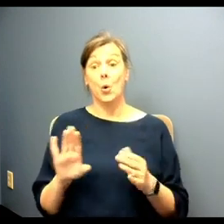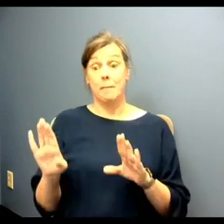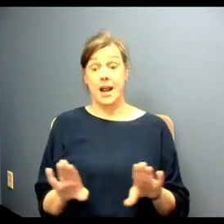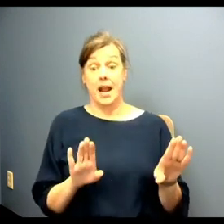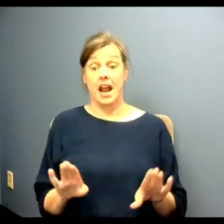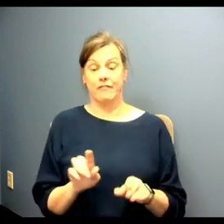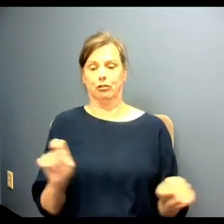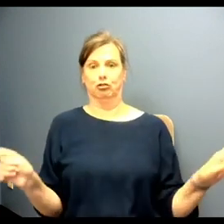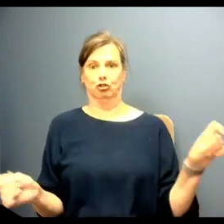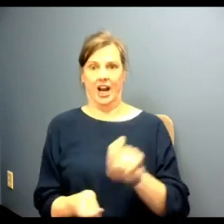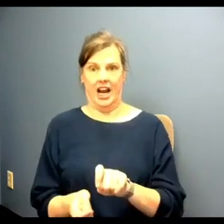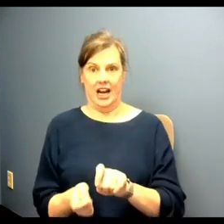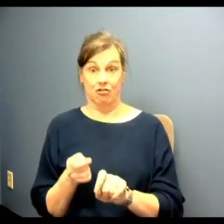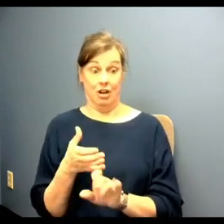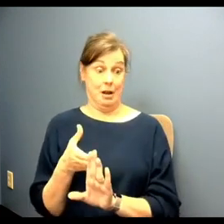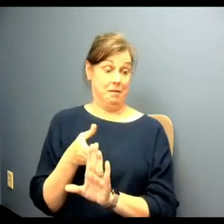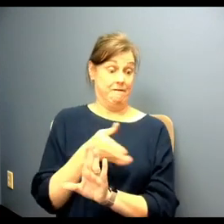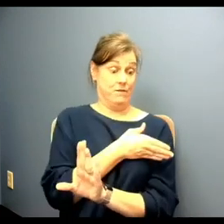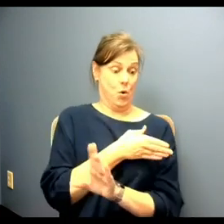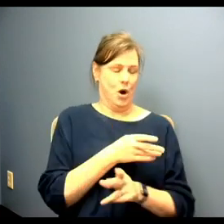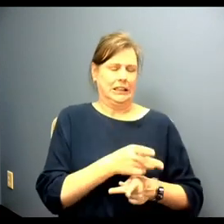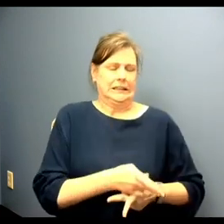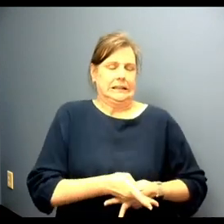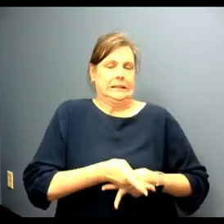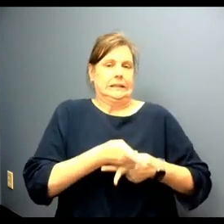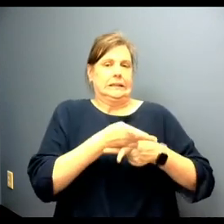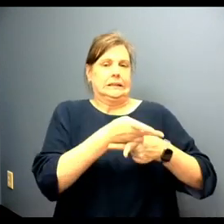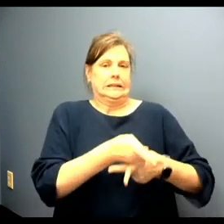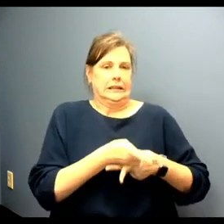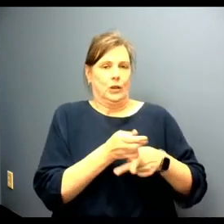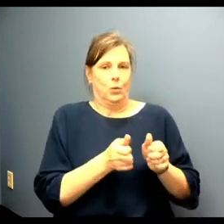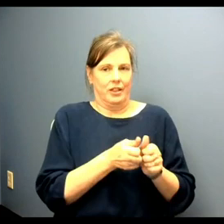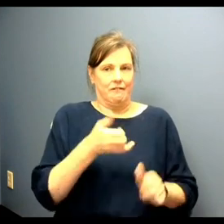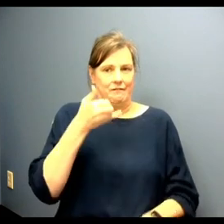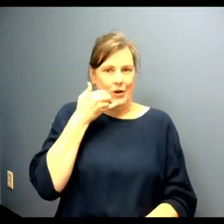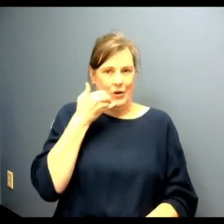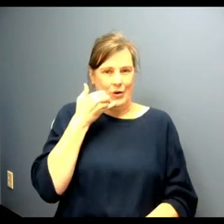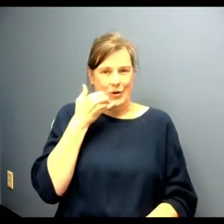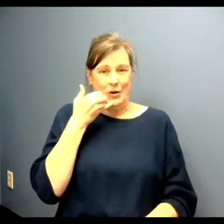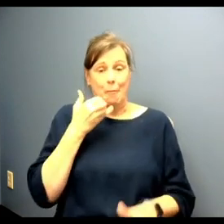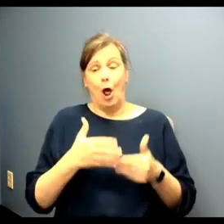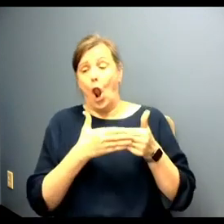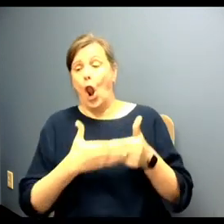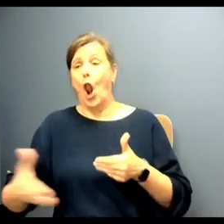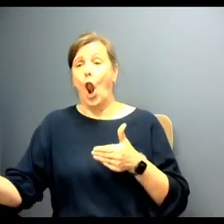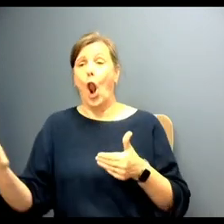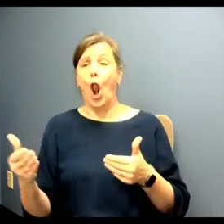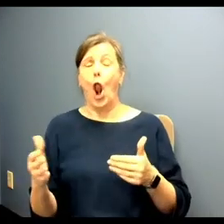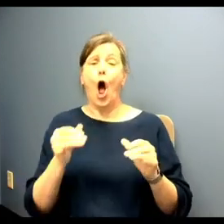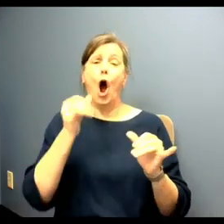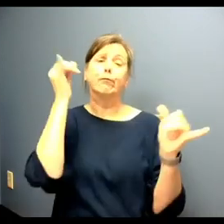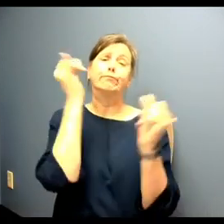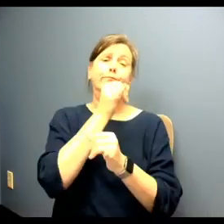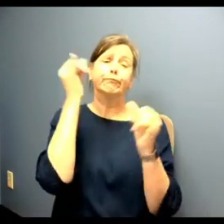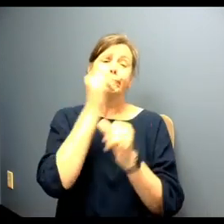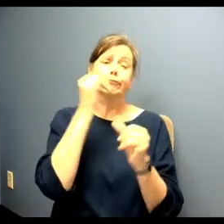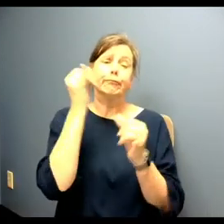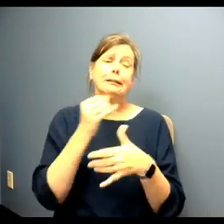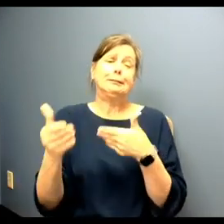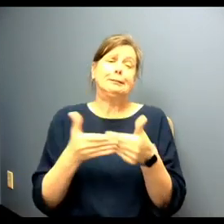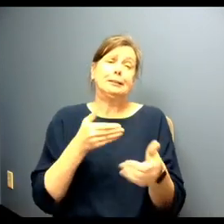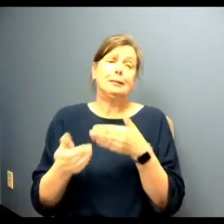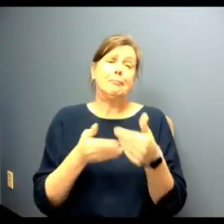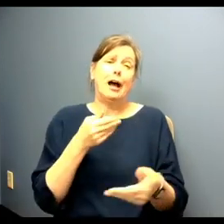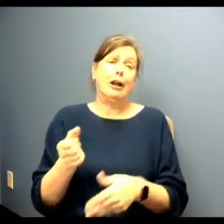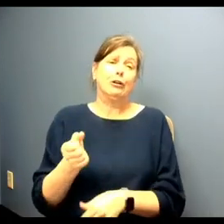of purchasing this AppleCare, you may end up being less careful with your iPhone because you know that if